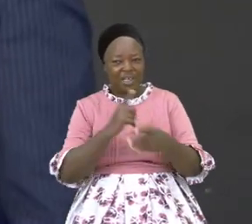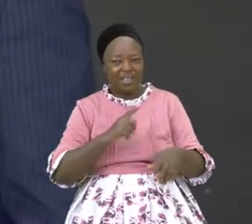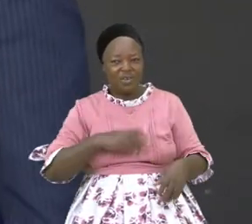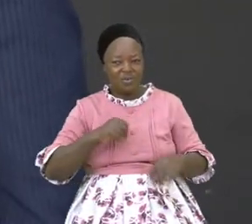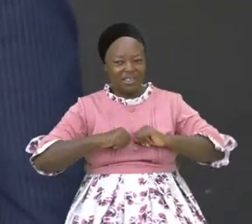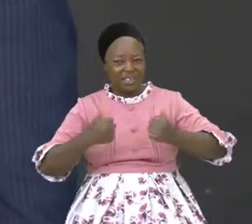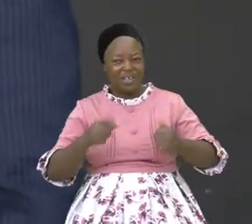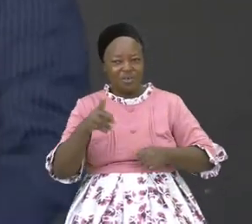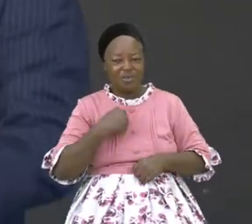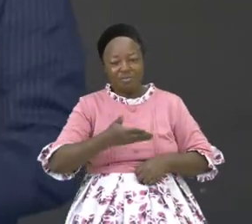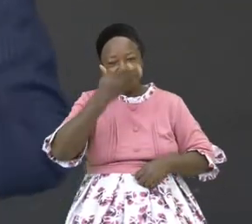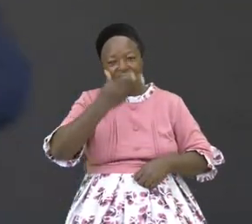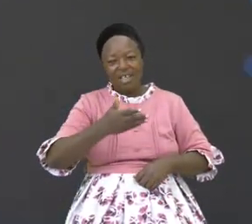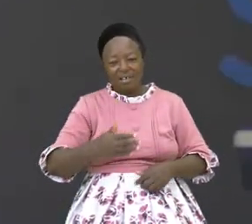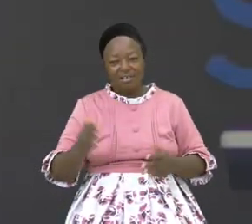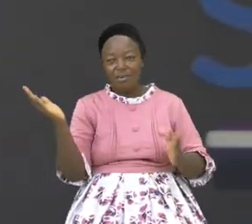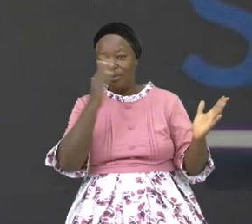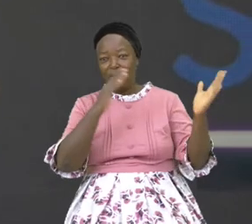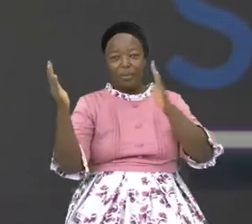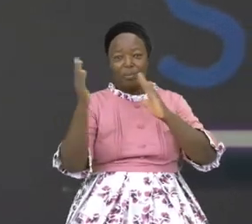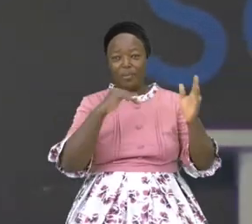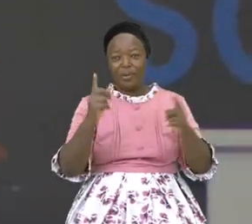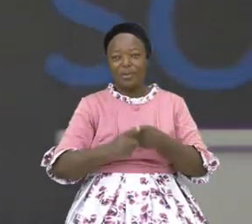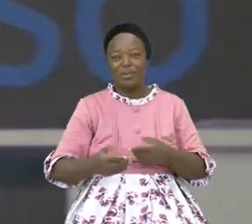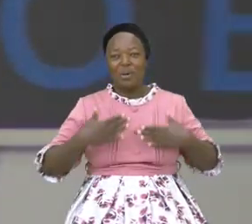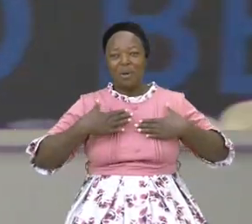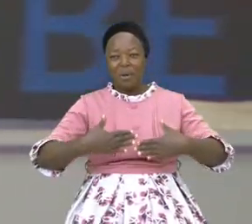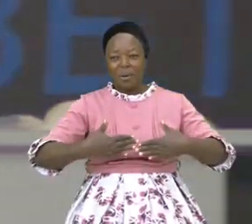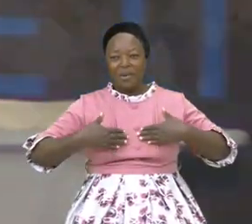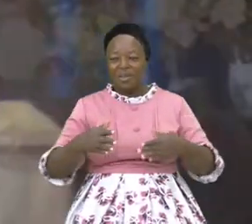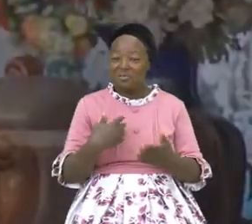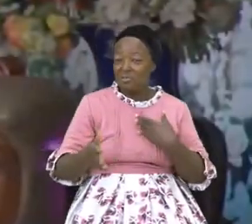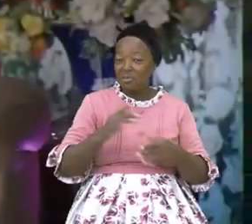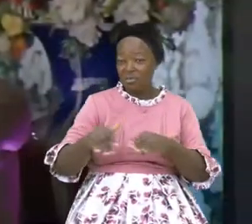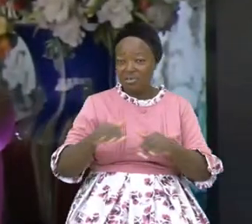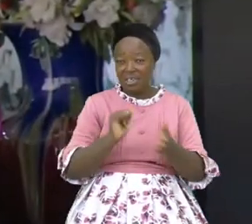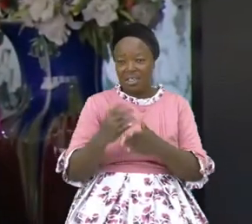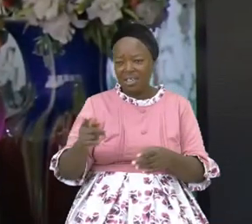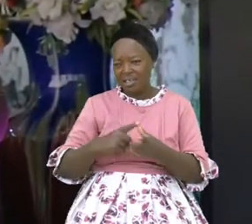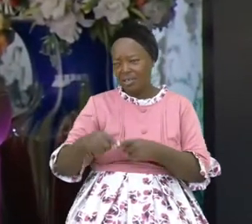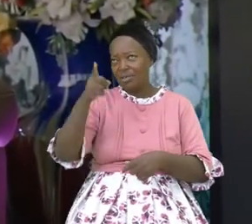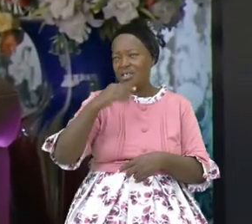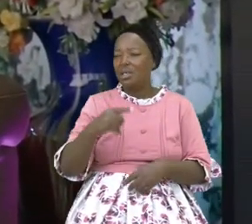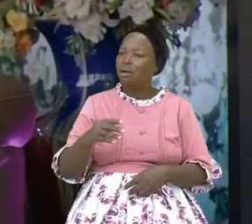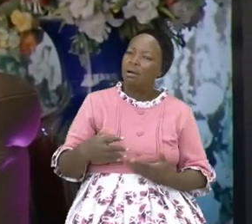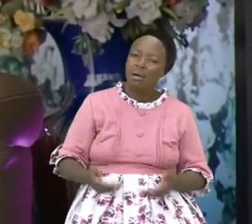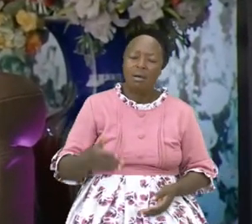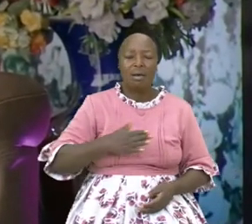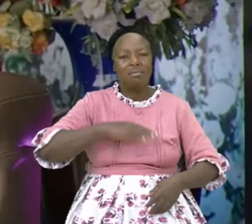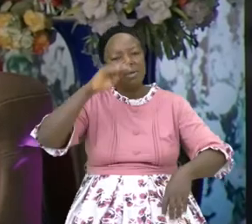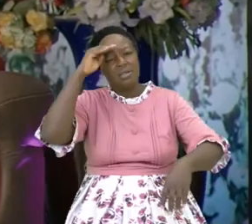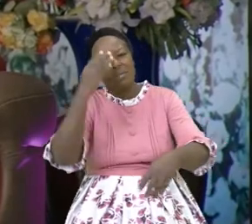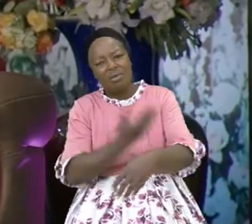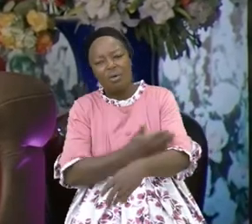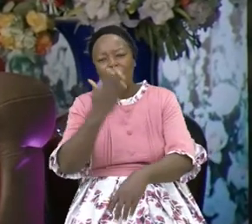of air to breathe. Though you have done that thing, and God is saying, now my son, how could you go that direction? How could you